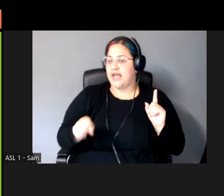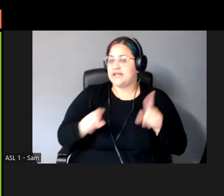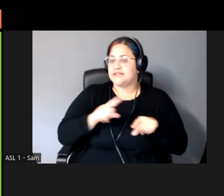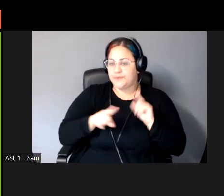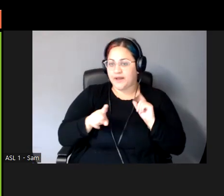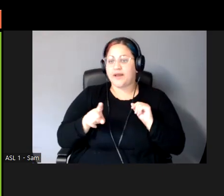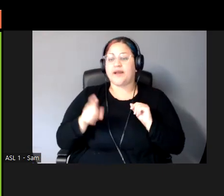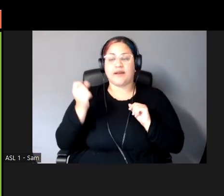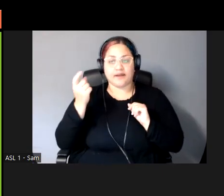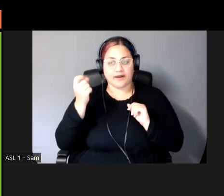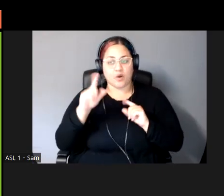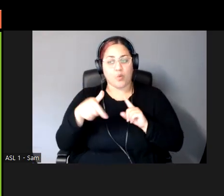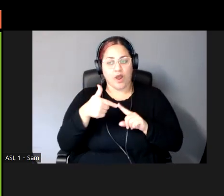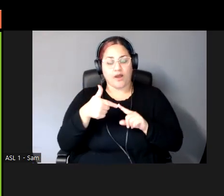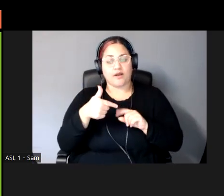in